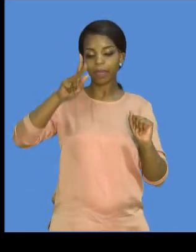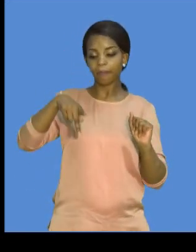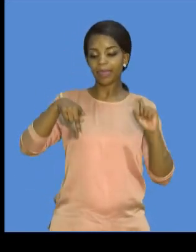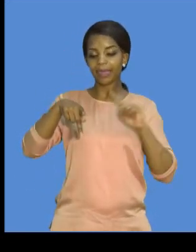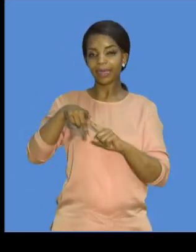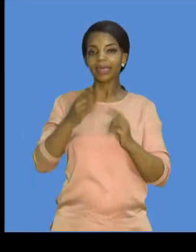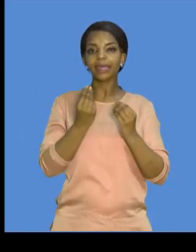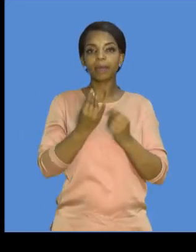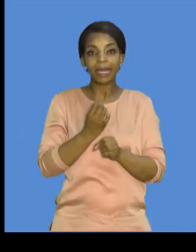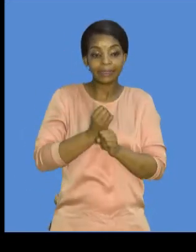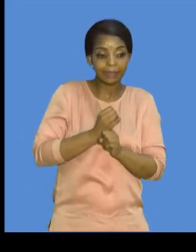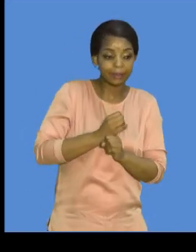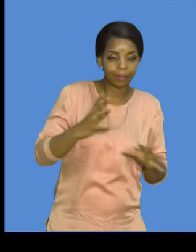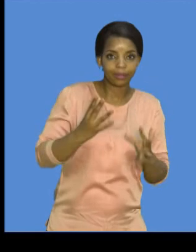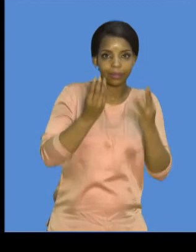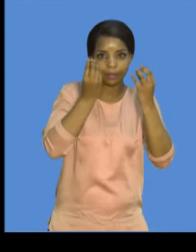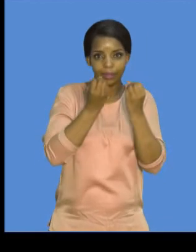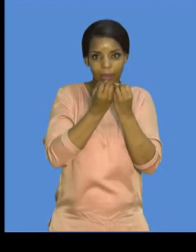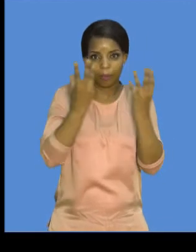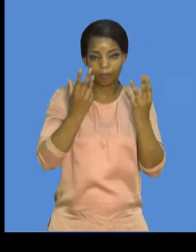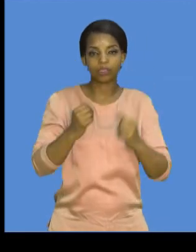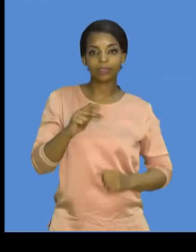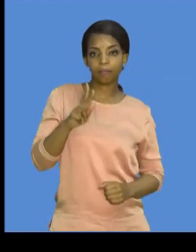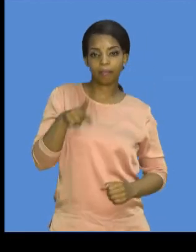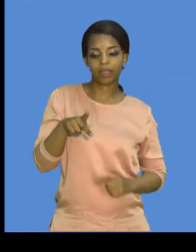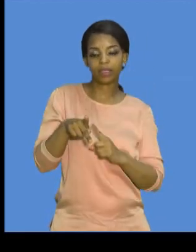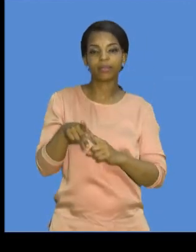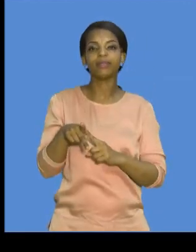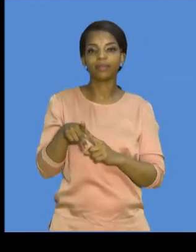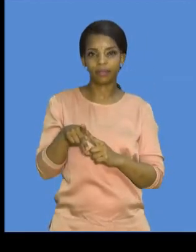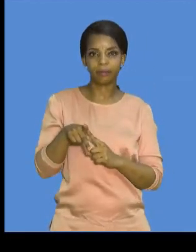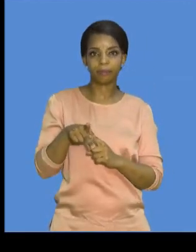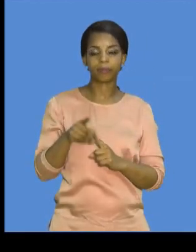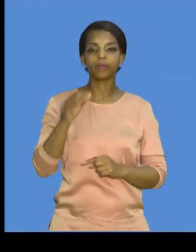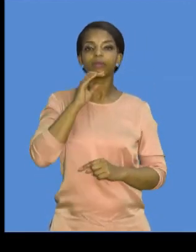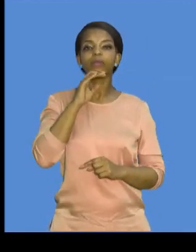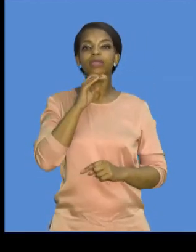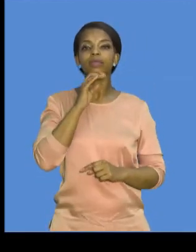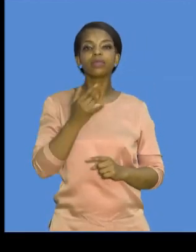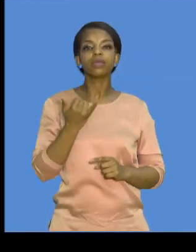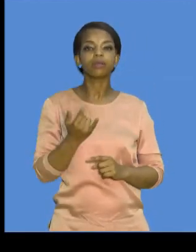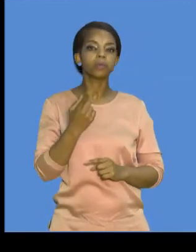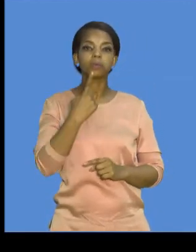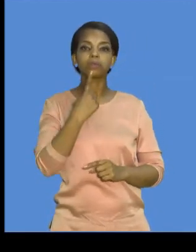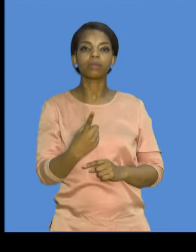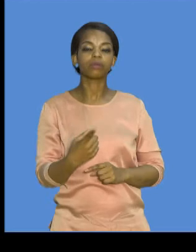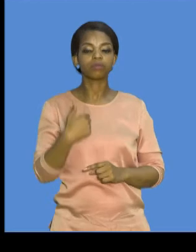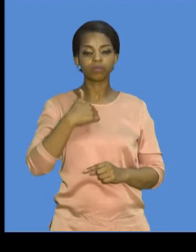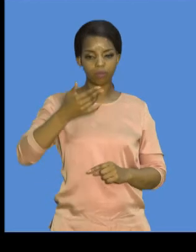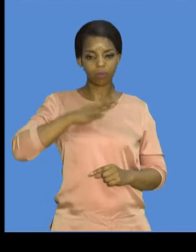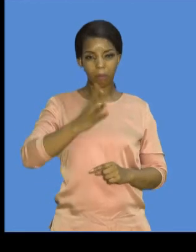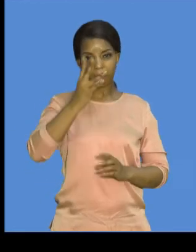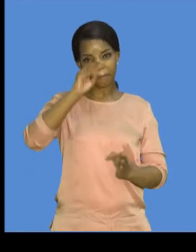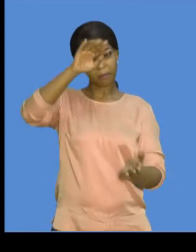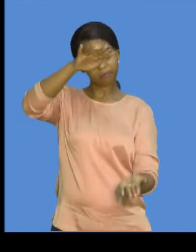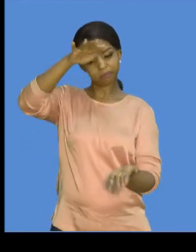what you started with. So this will normally be if you are investing a lump sum for a